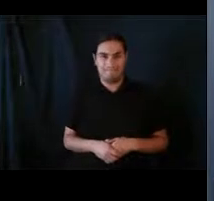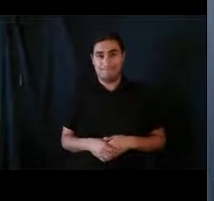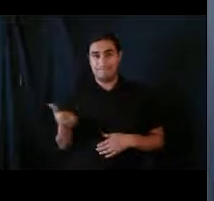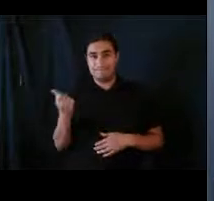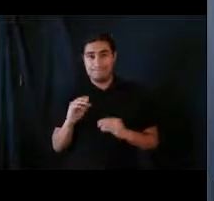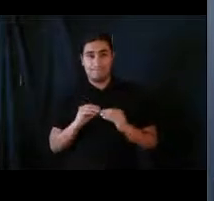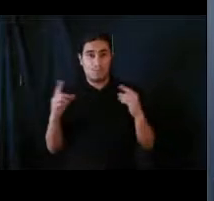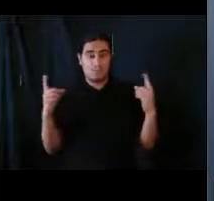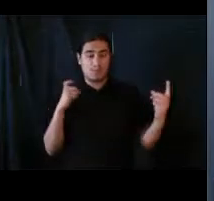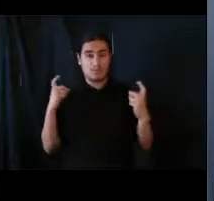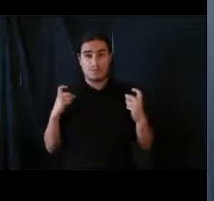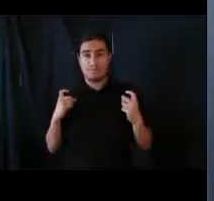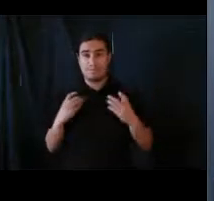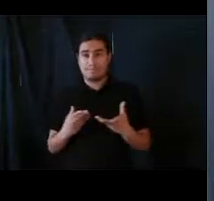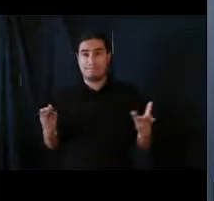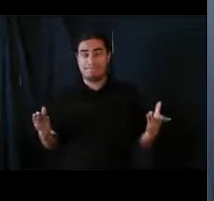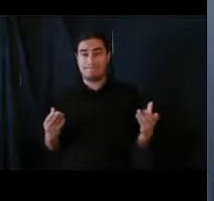questions